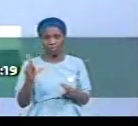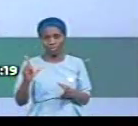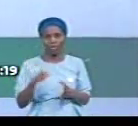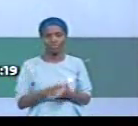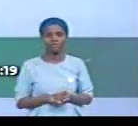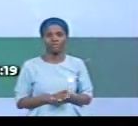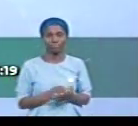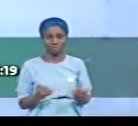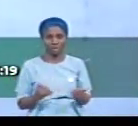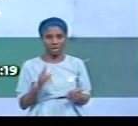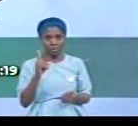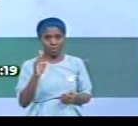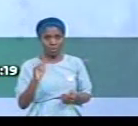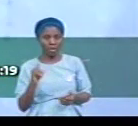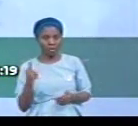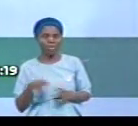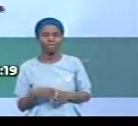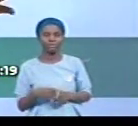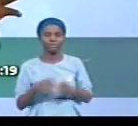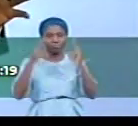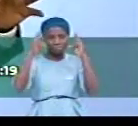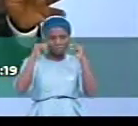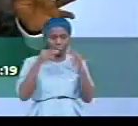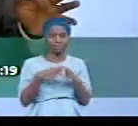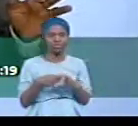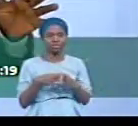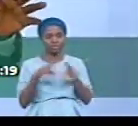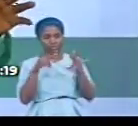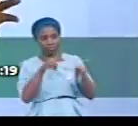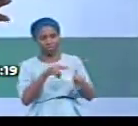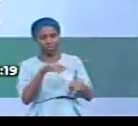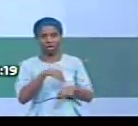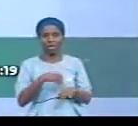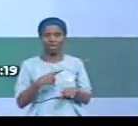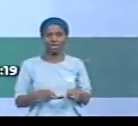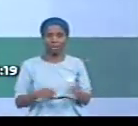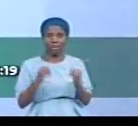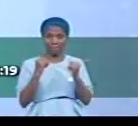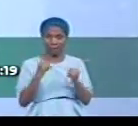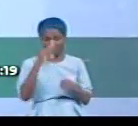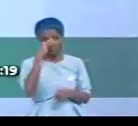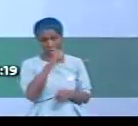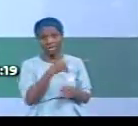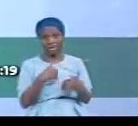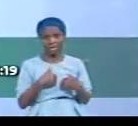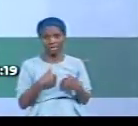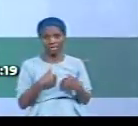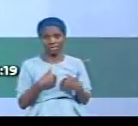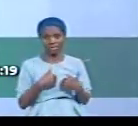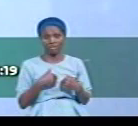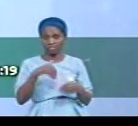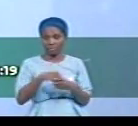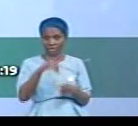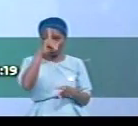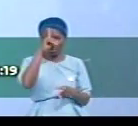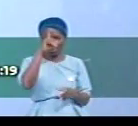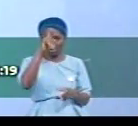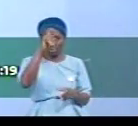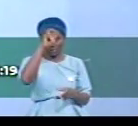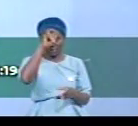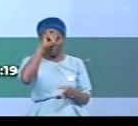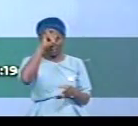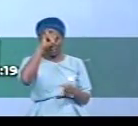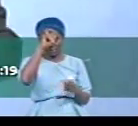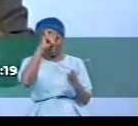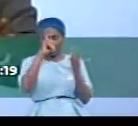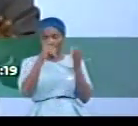Moses, look at the power he had in Egypt, in the